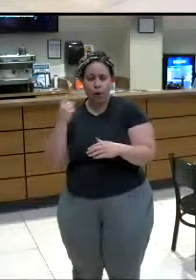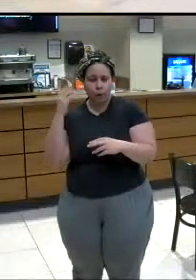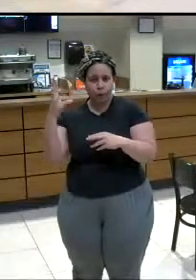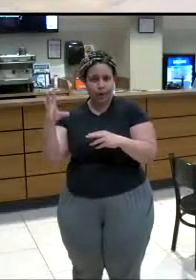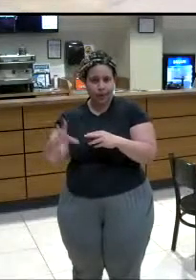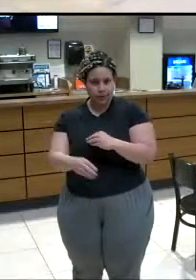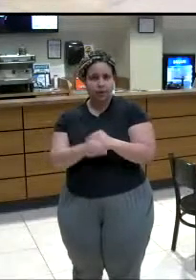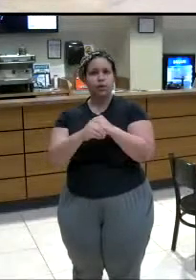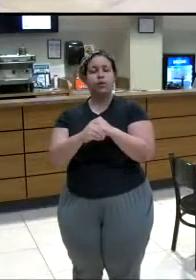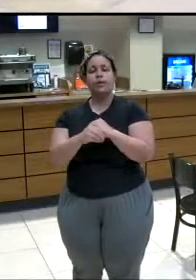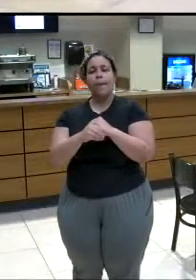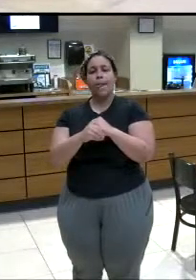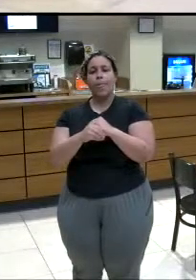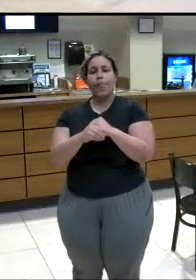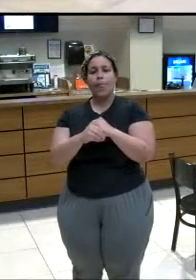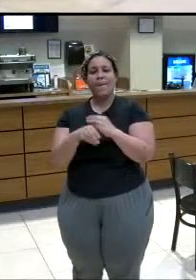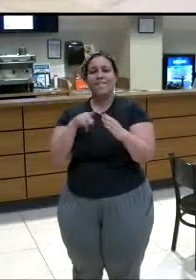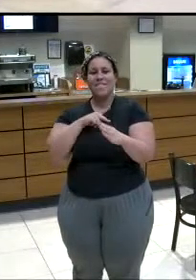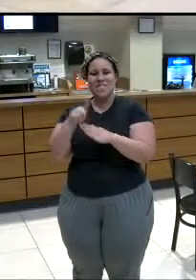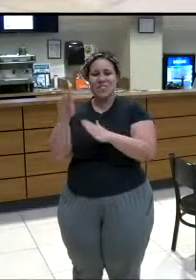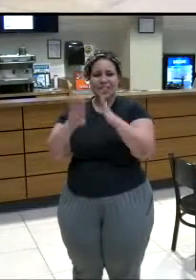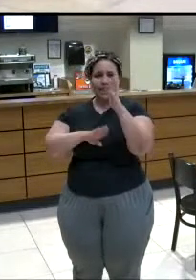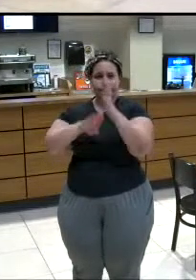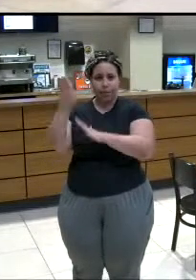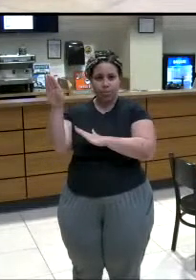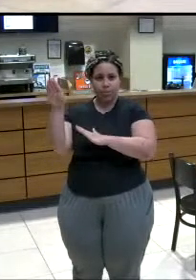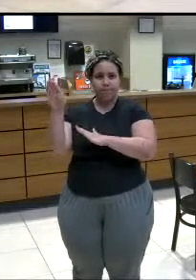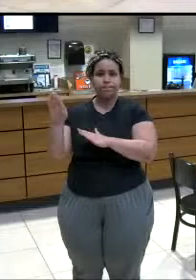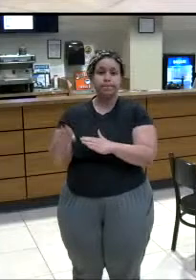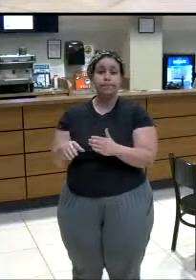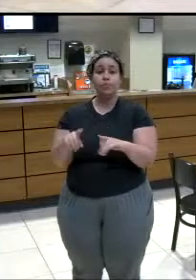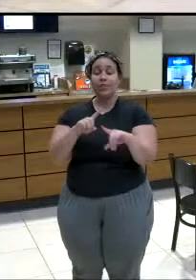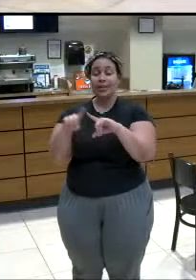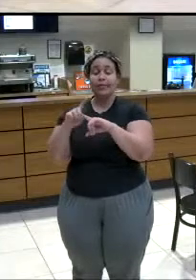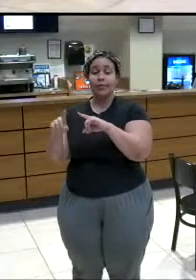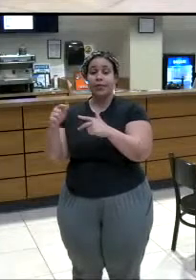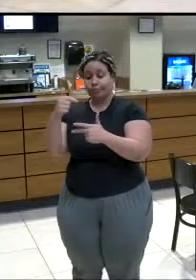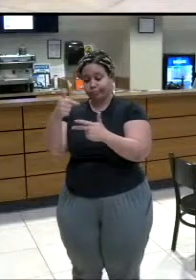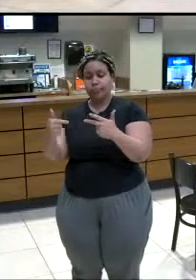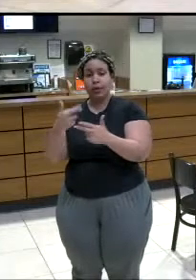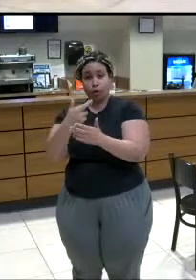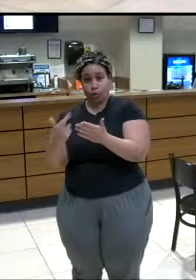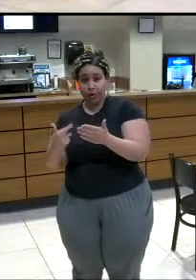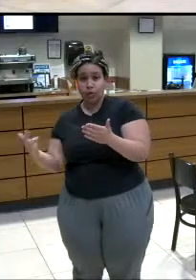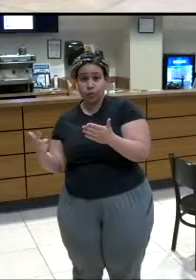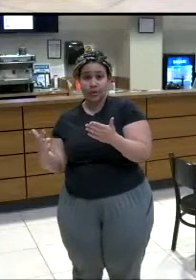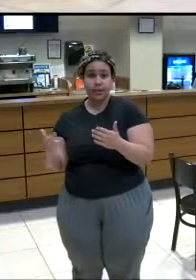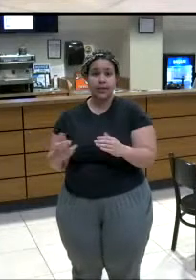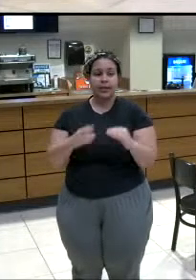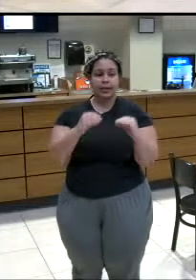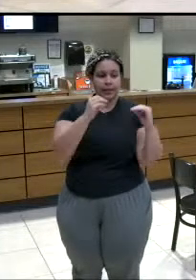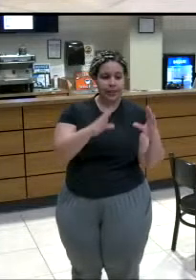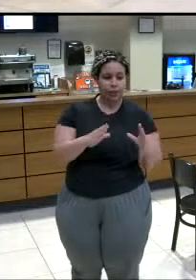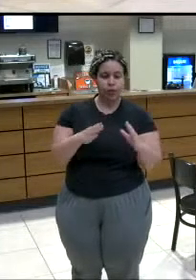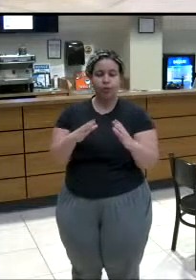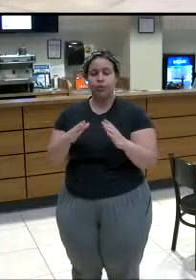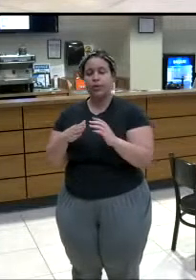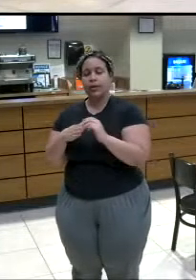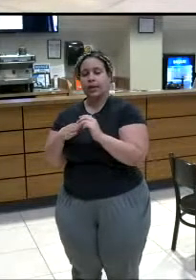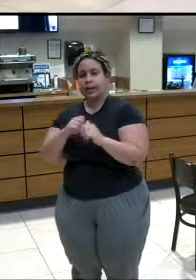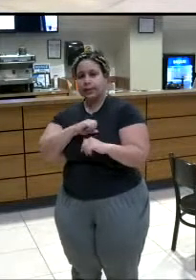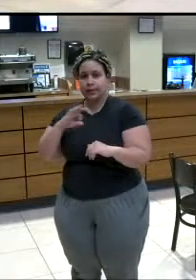development. And with Carnegie and Eureka, the reason that teachers and leaders chose it is that we actually